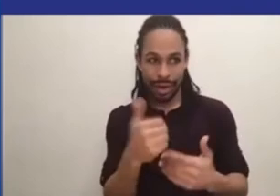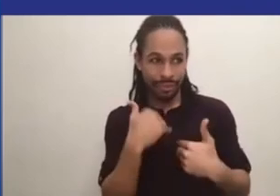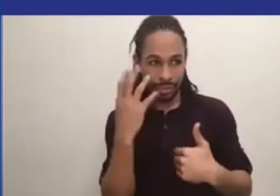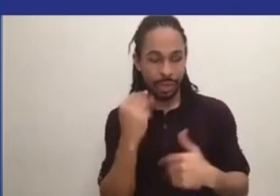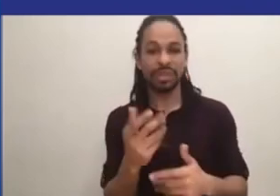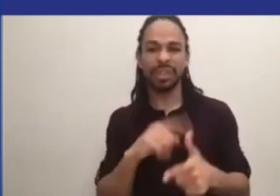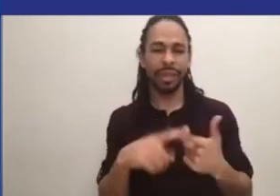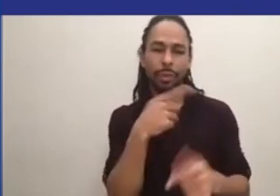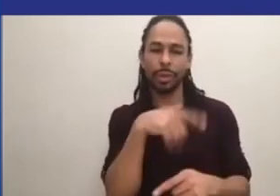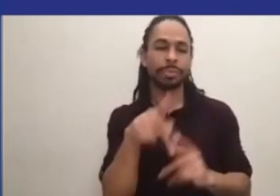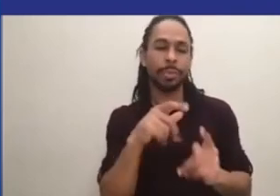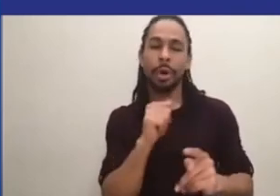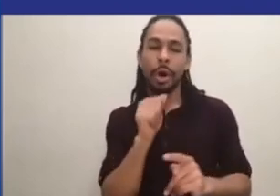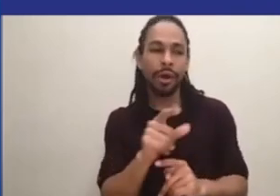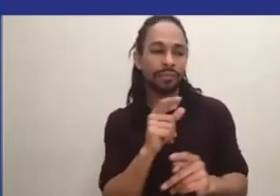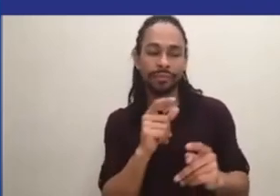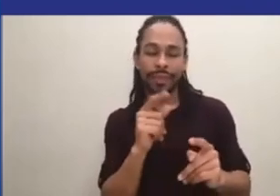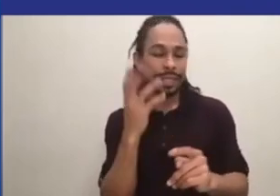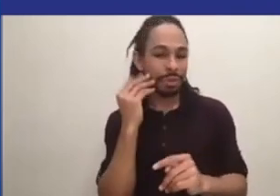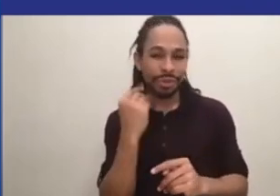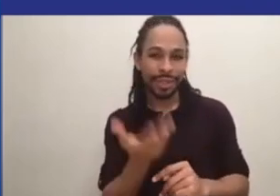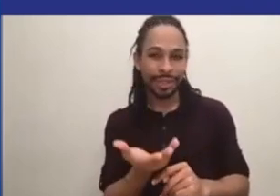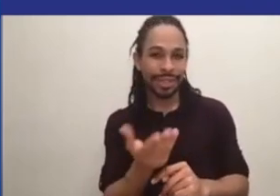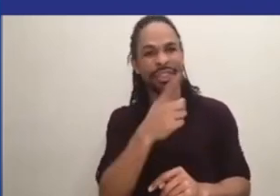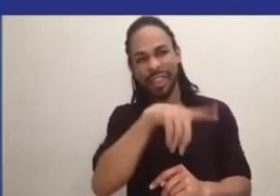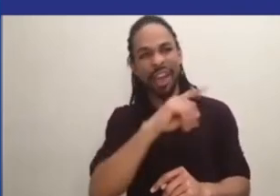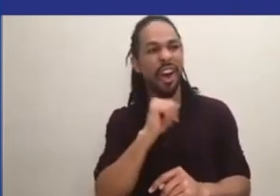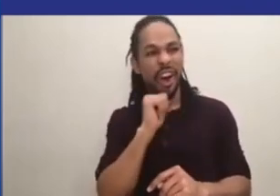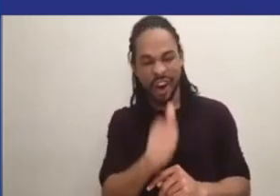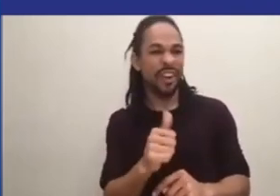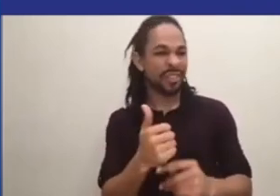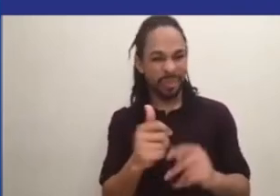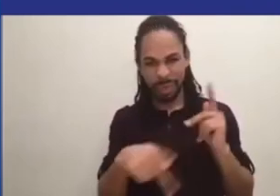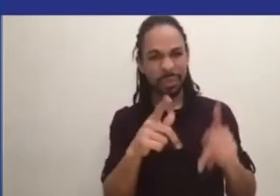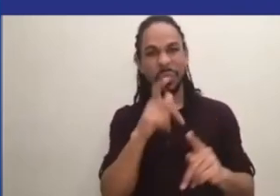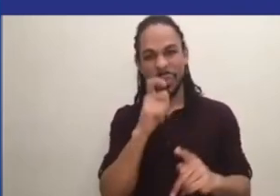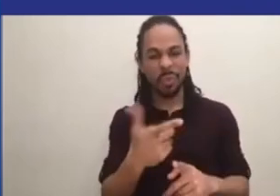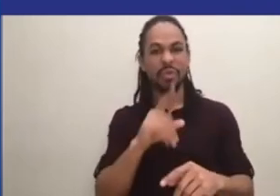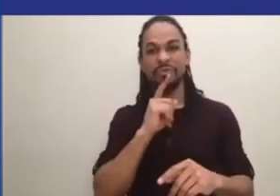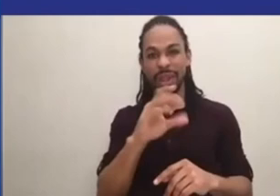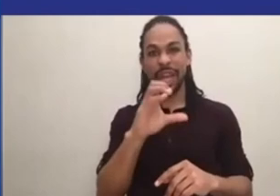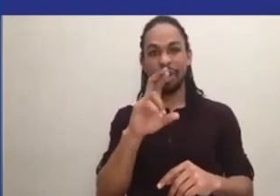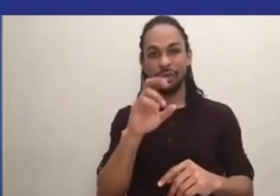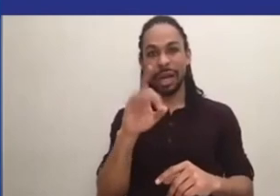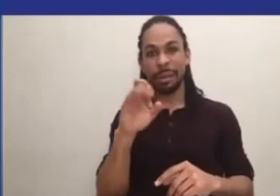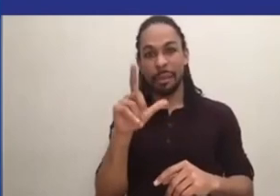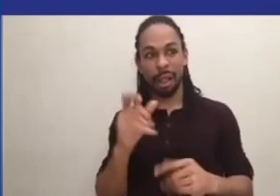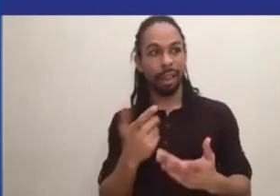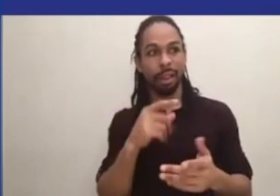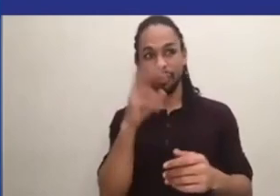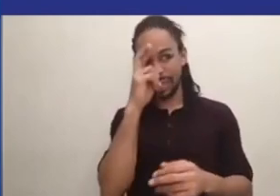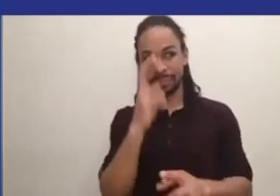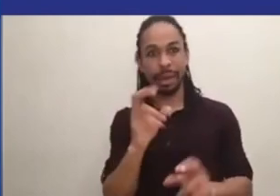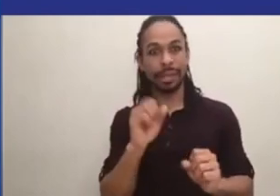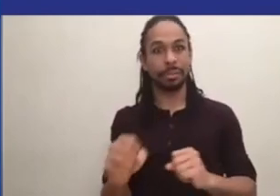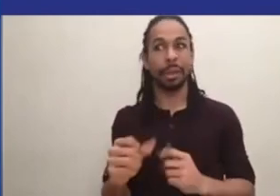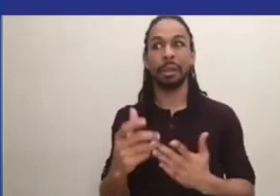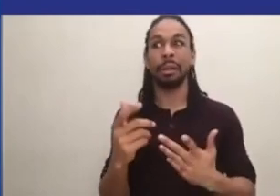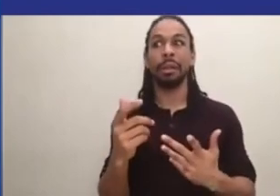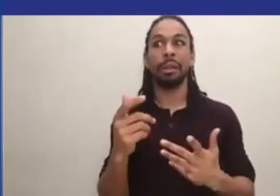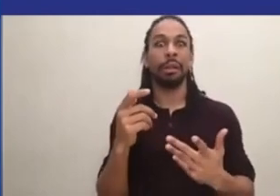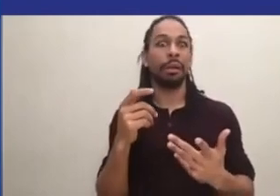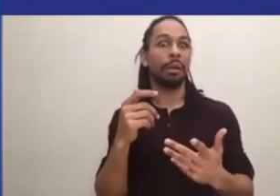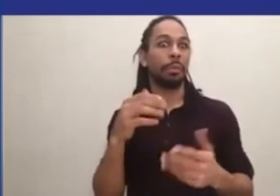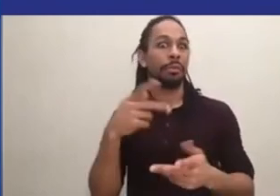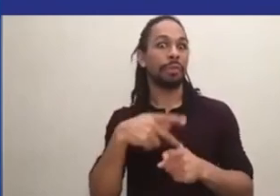with. 9 out of 10 times, they're not people that are credible, professional, respectable to you or your craft. So